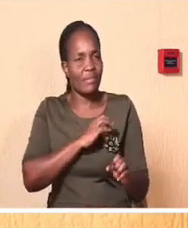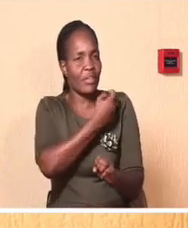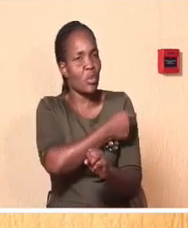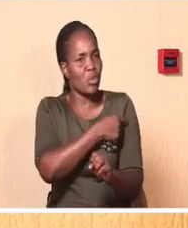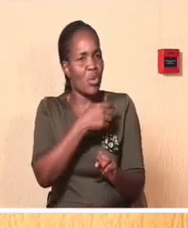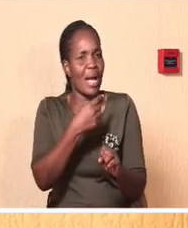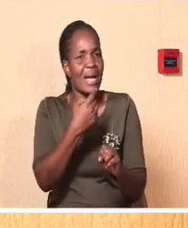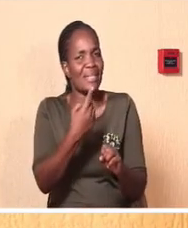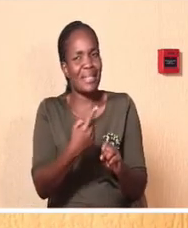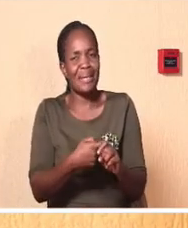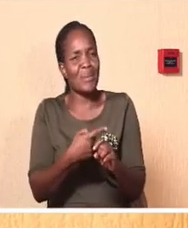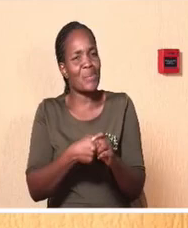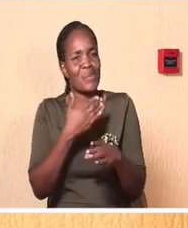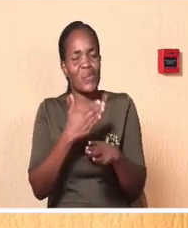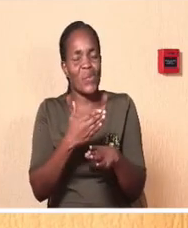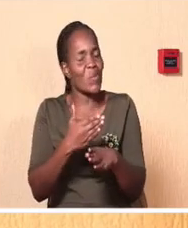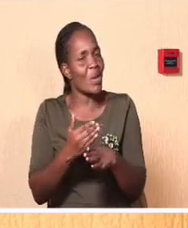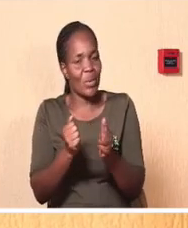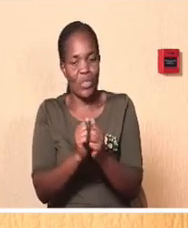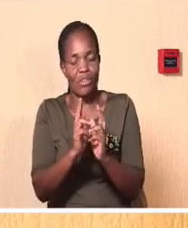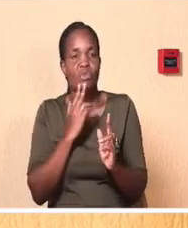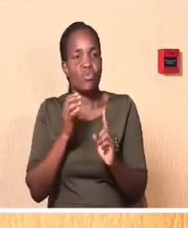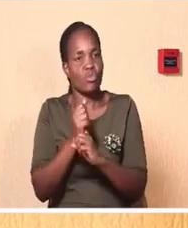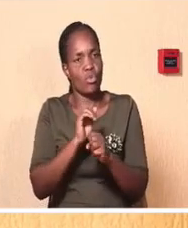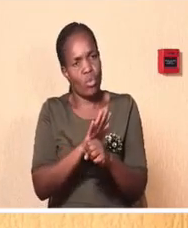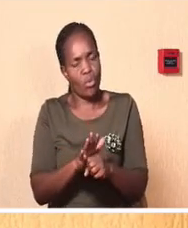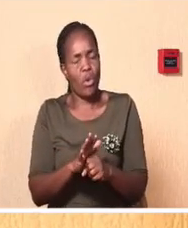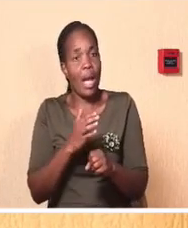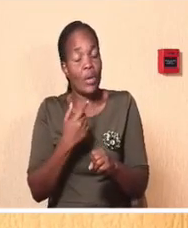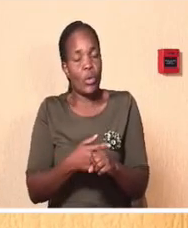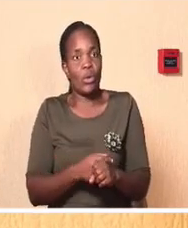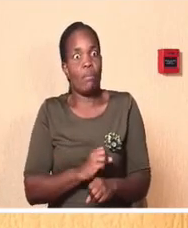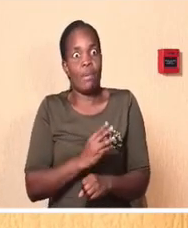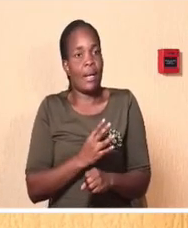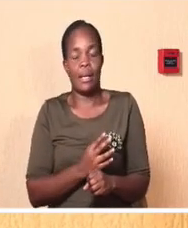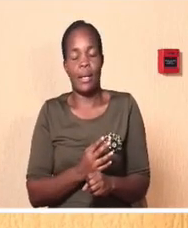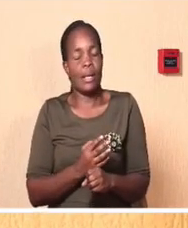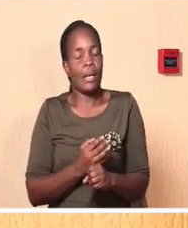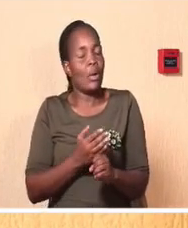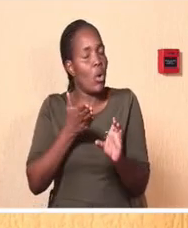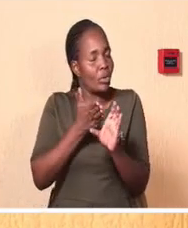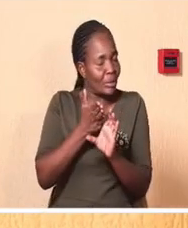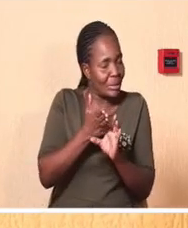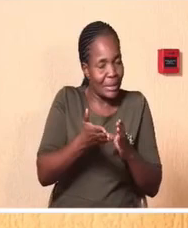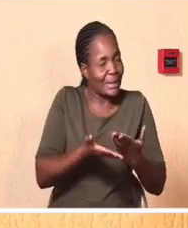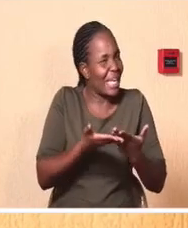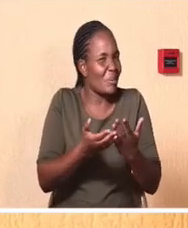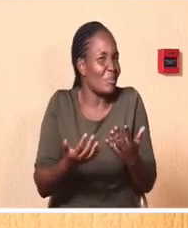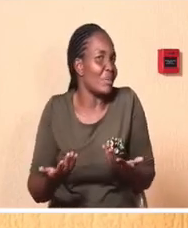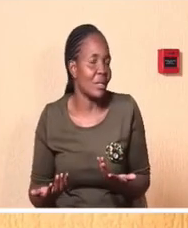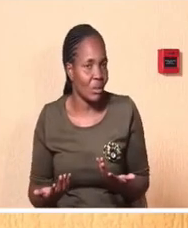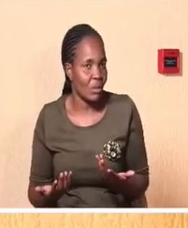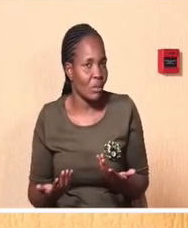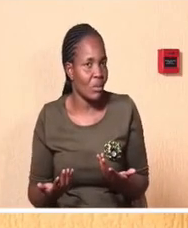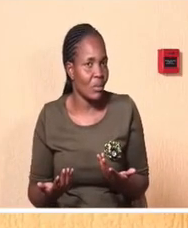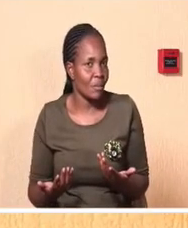were panic-stricken. How are we helping them from a psychosocial support perspective, specifically to help